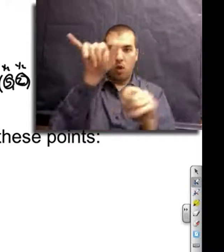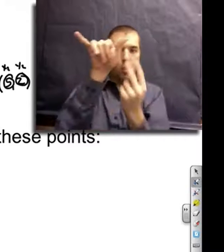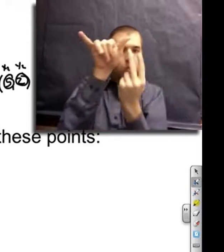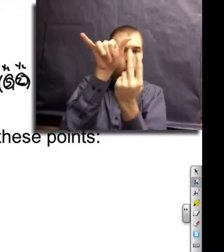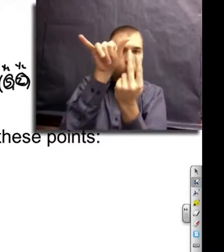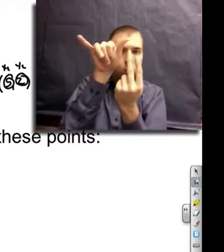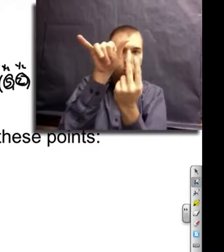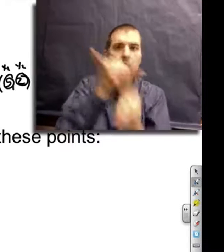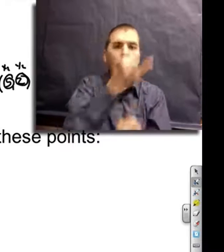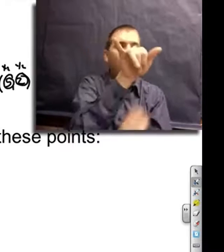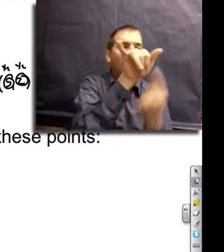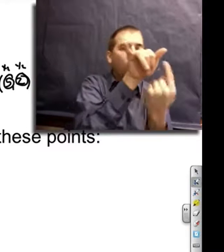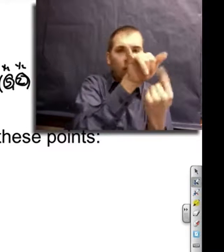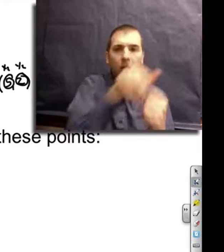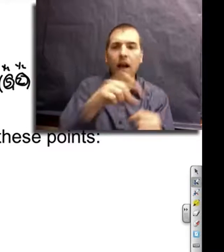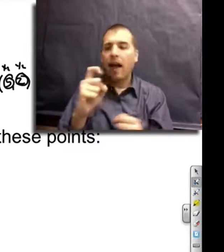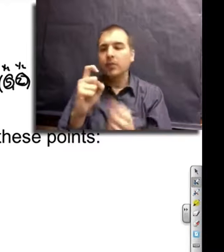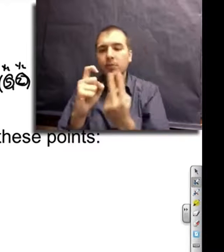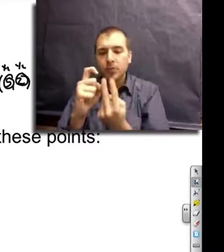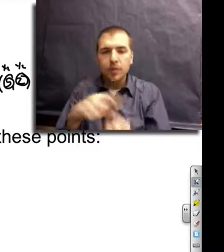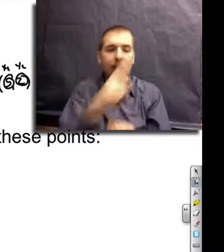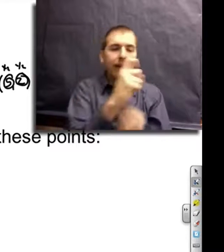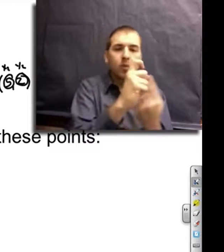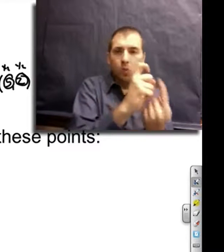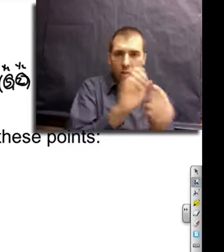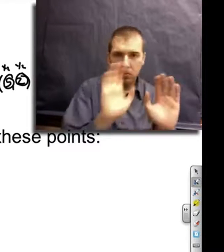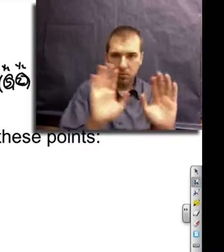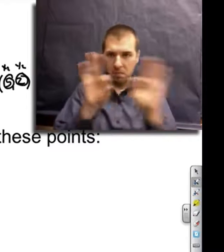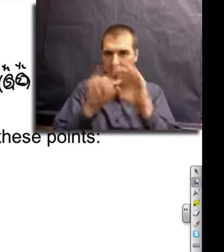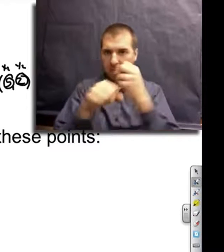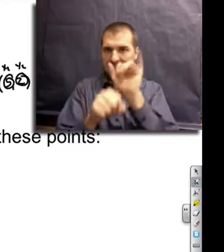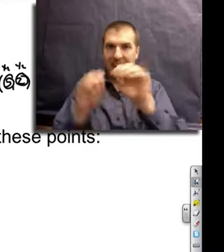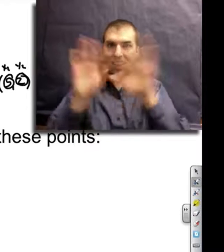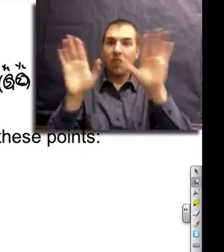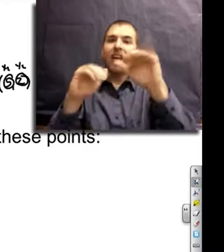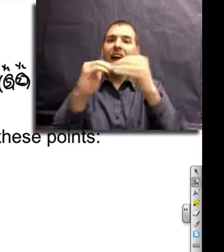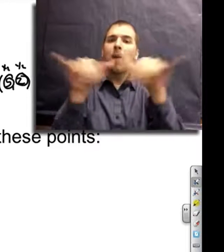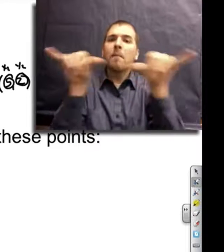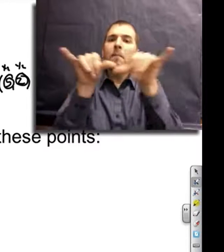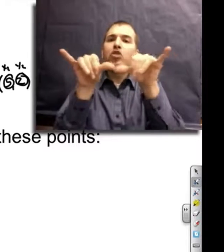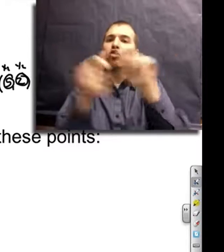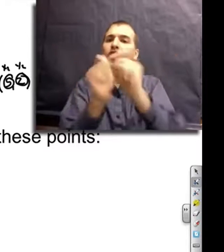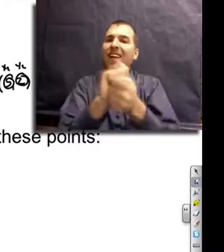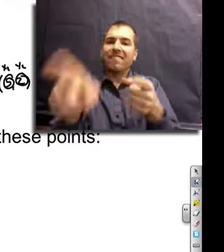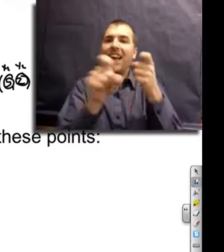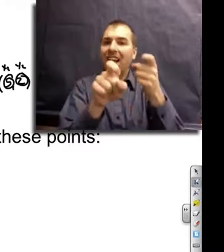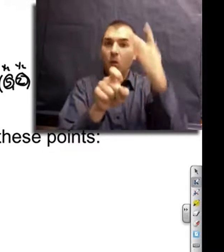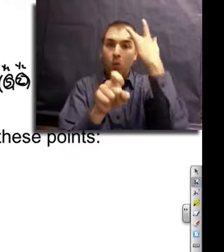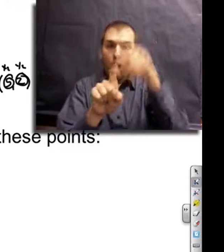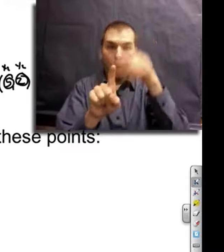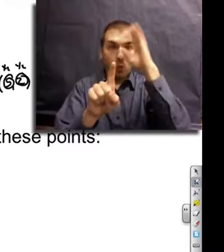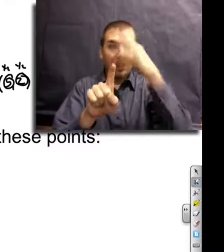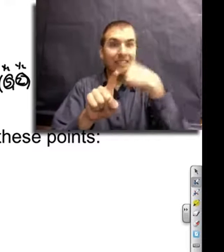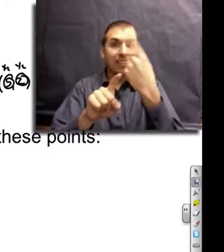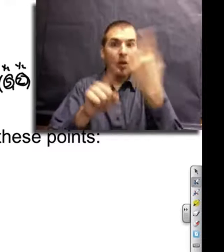so the second y point. So there's a y and there's a y, and x1 and x2. So it's important that you understand that for